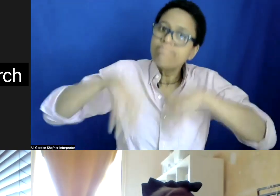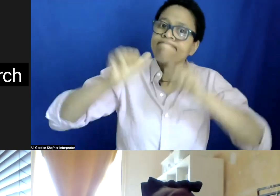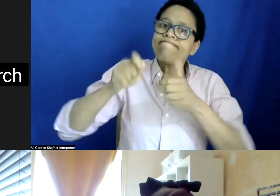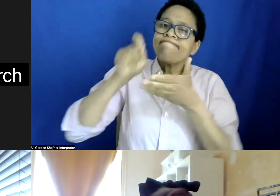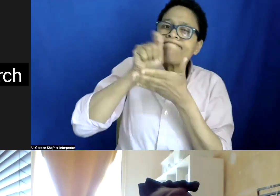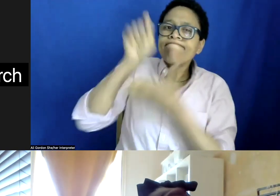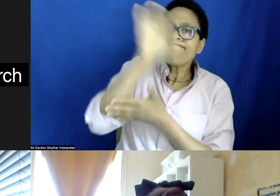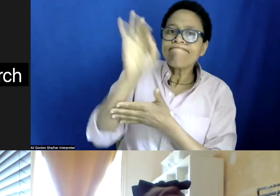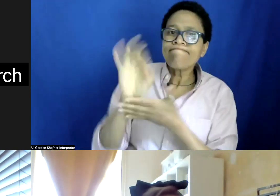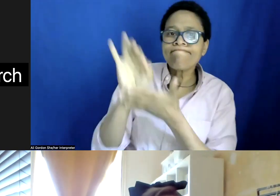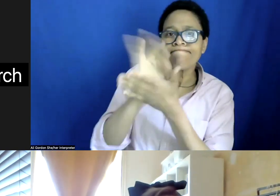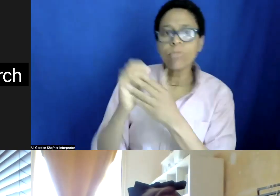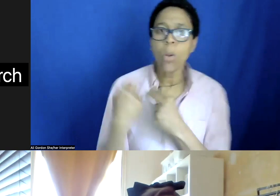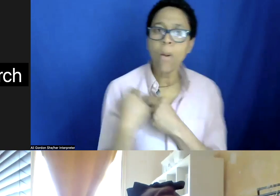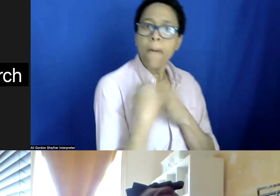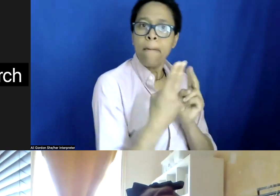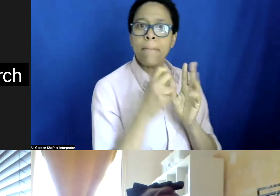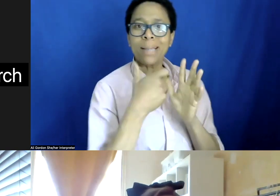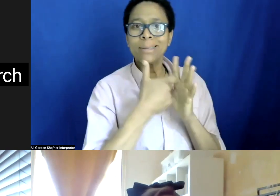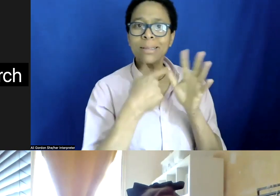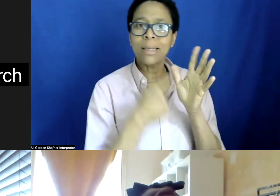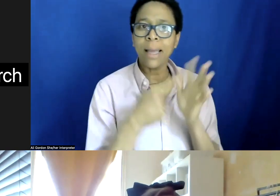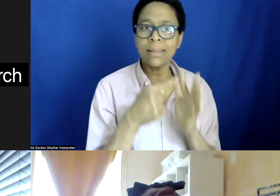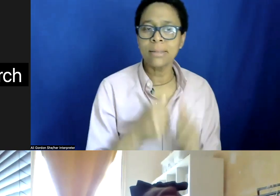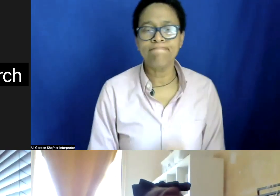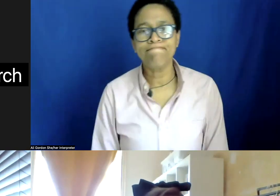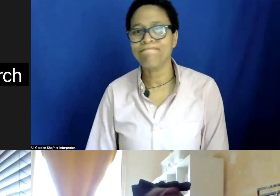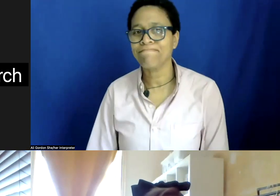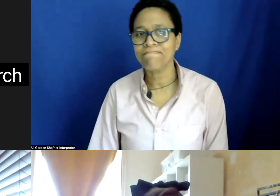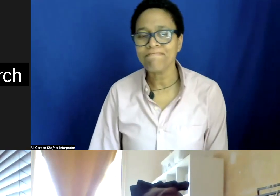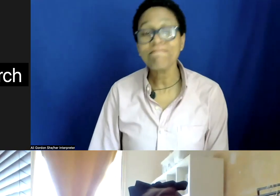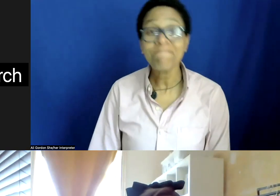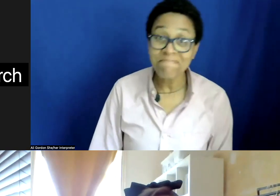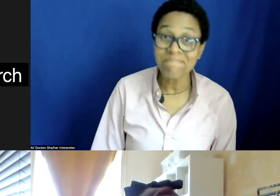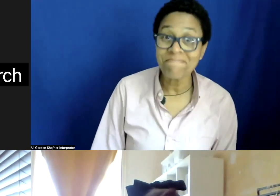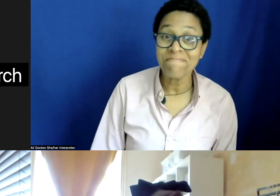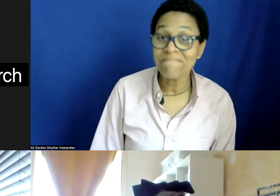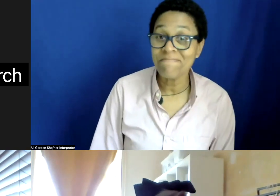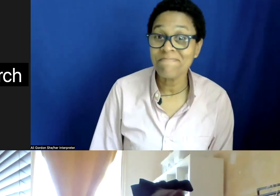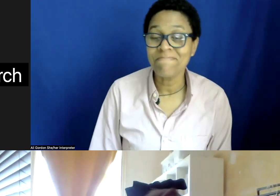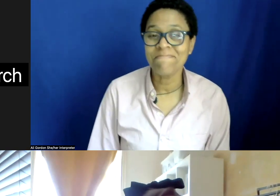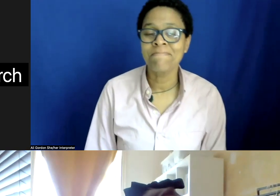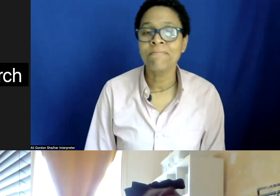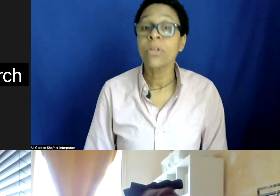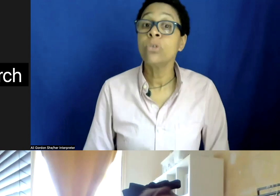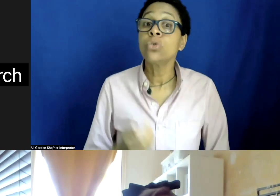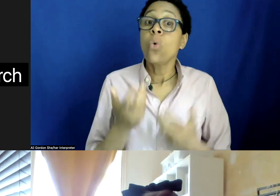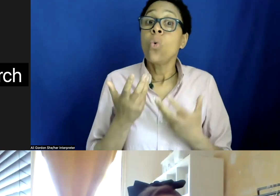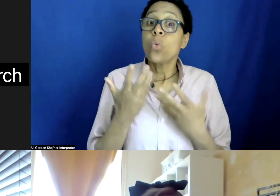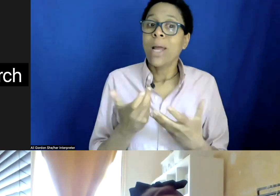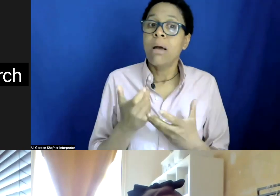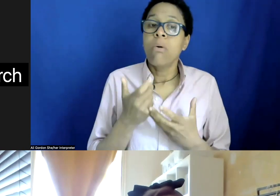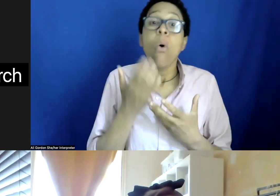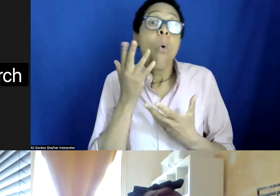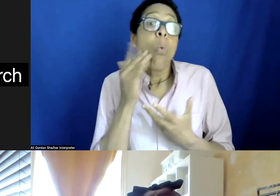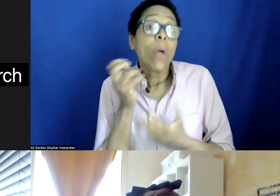much. Back to Kate. Brilliant. Thanks, Dol. Yeah, so something to be doing in the background there as well when you're listening